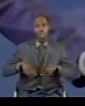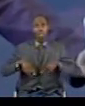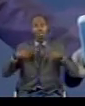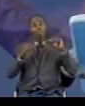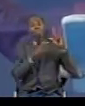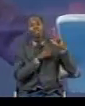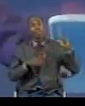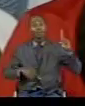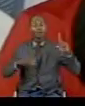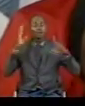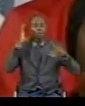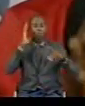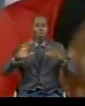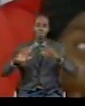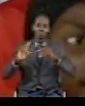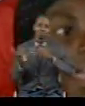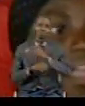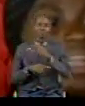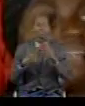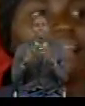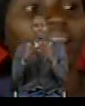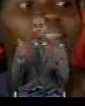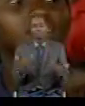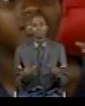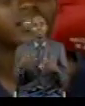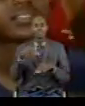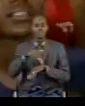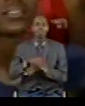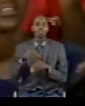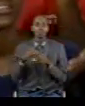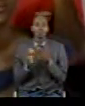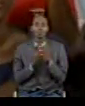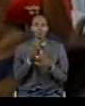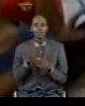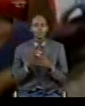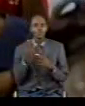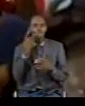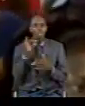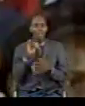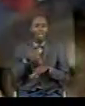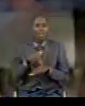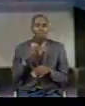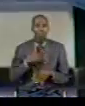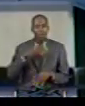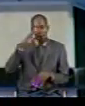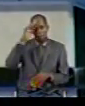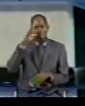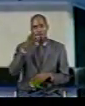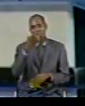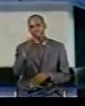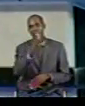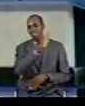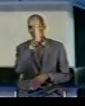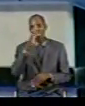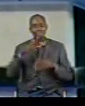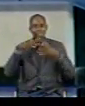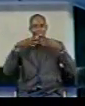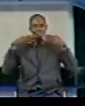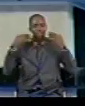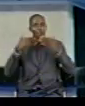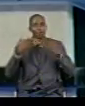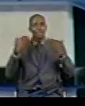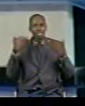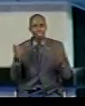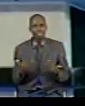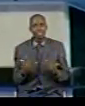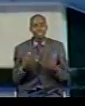deal with it tonight. Look at my boy there that never smiled before, and a smile is coming on